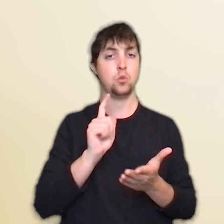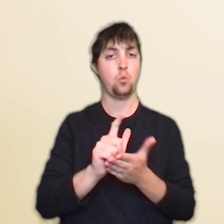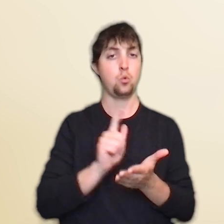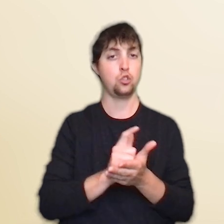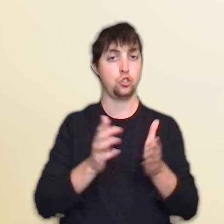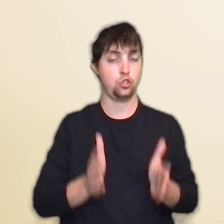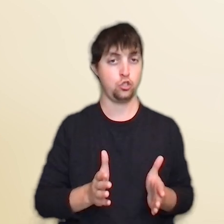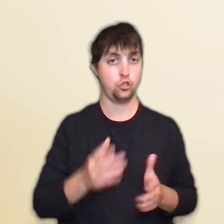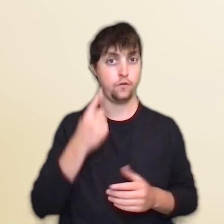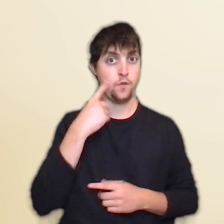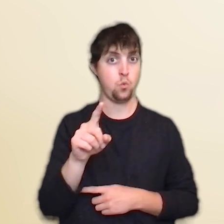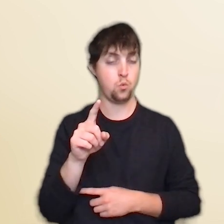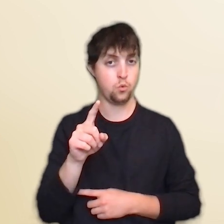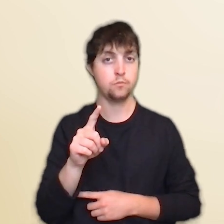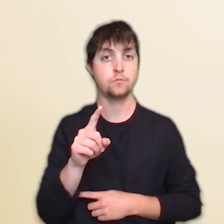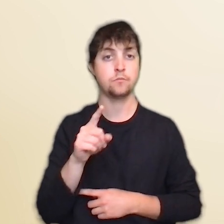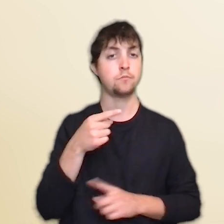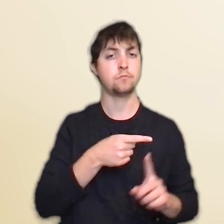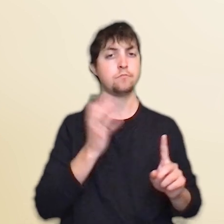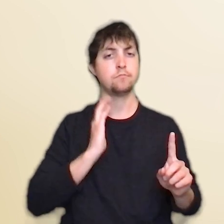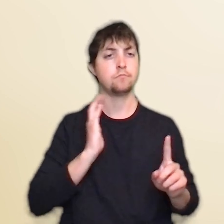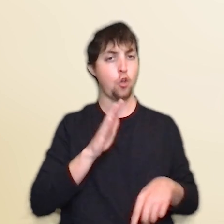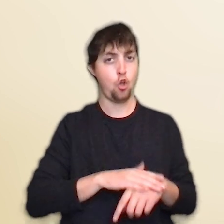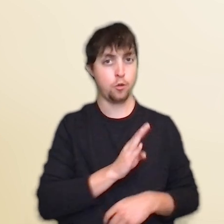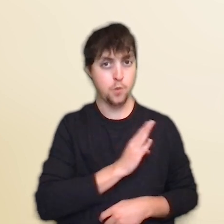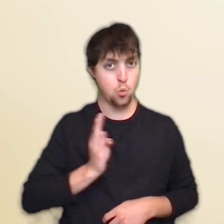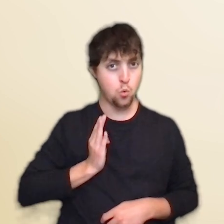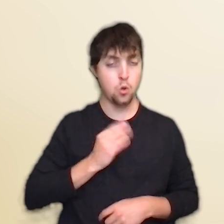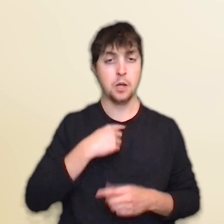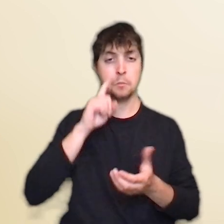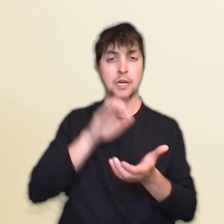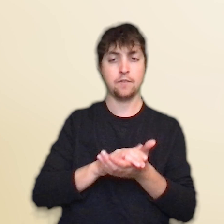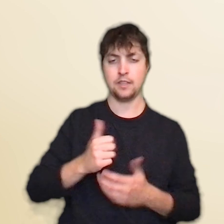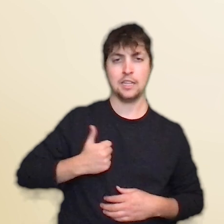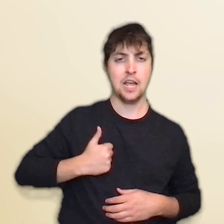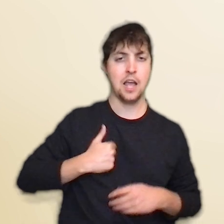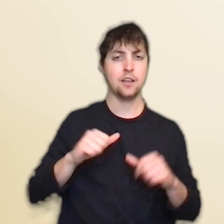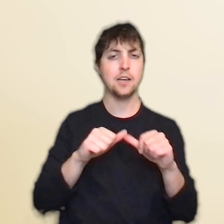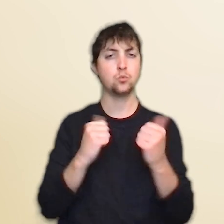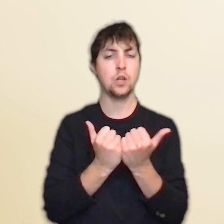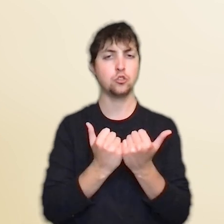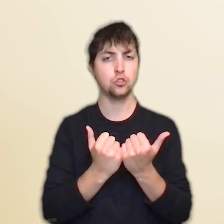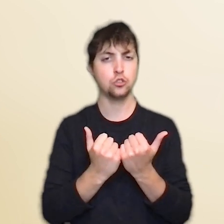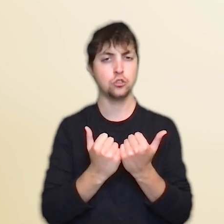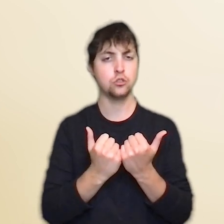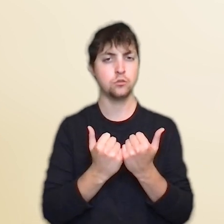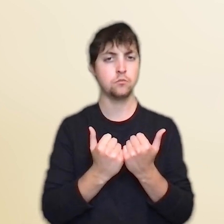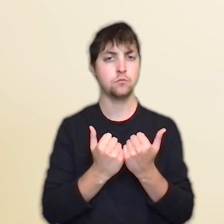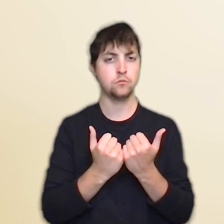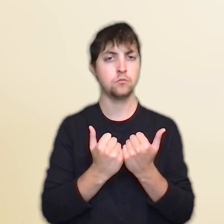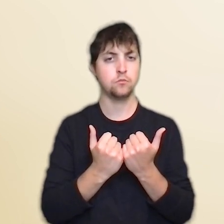a lawyer he was on the board, I believe, of